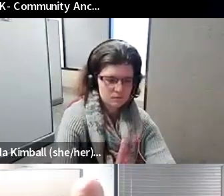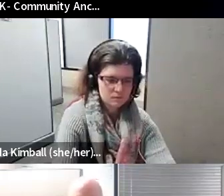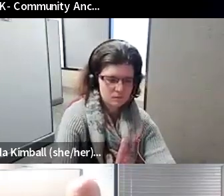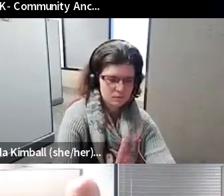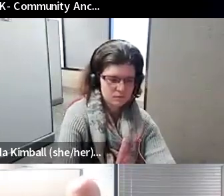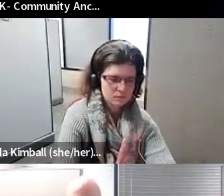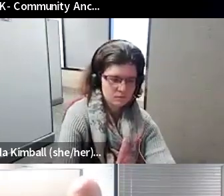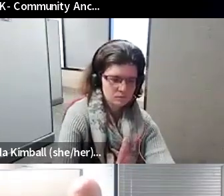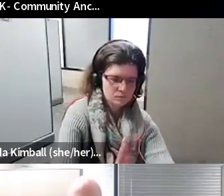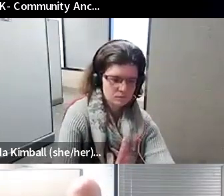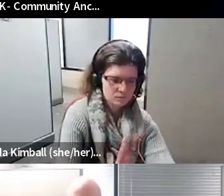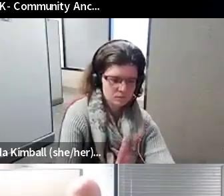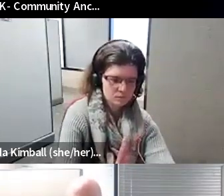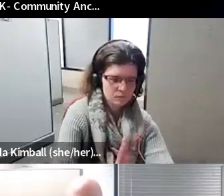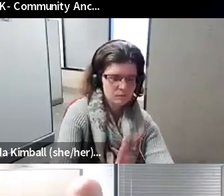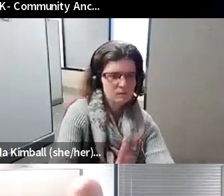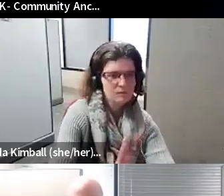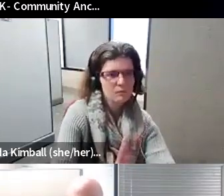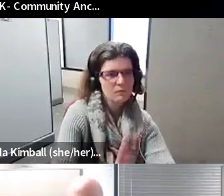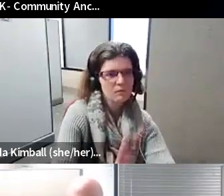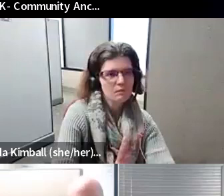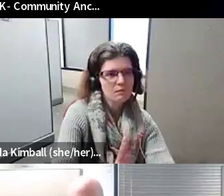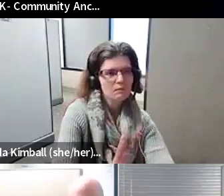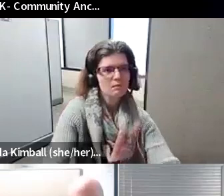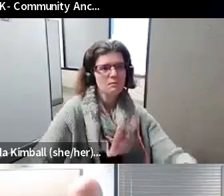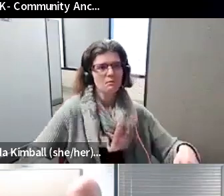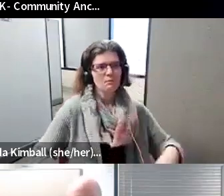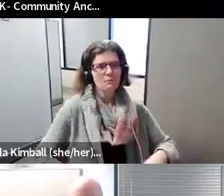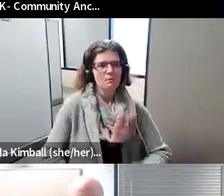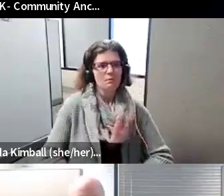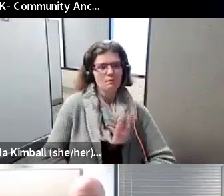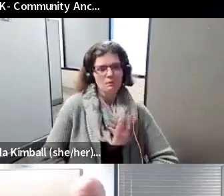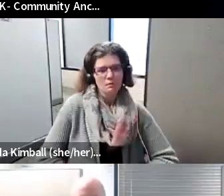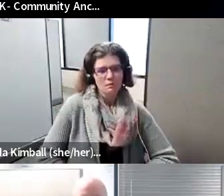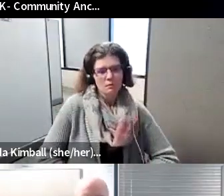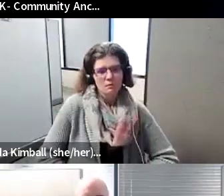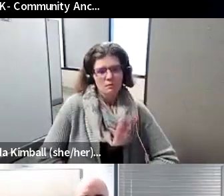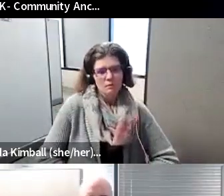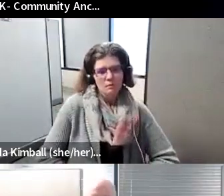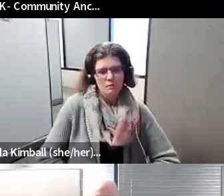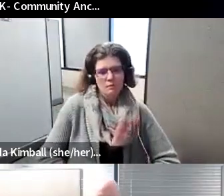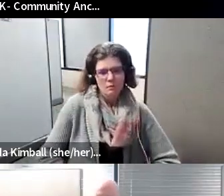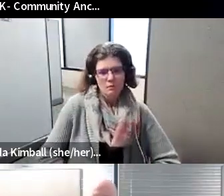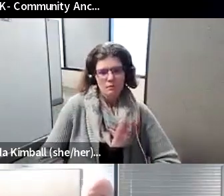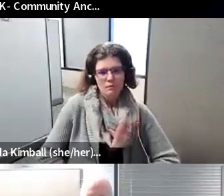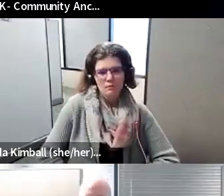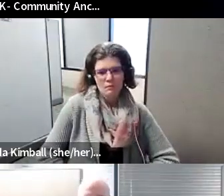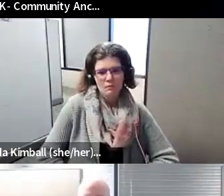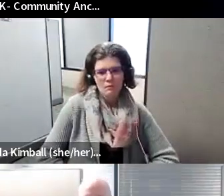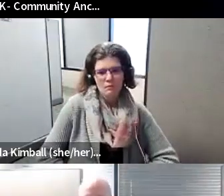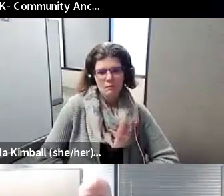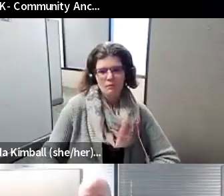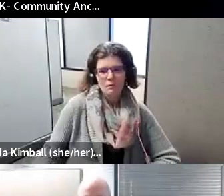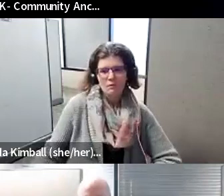clip, and not really with a lot of surety down the line about what the rate methodology the state's